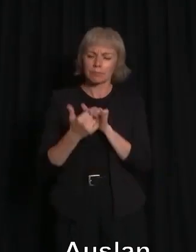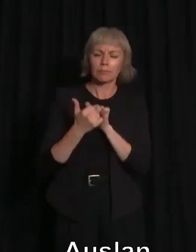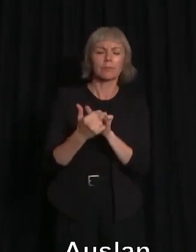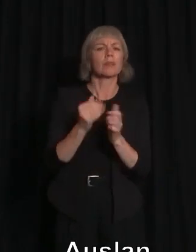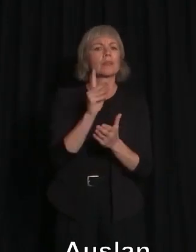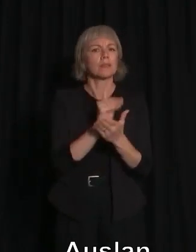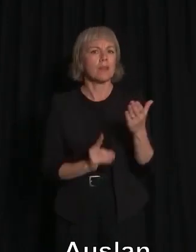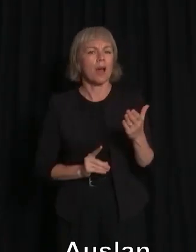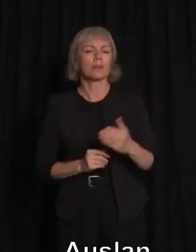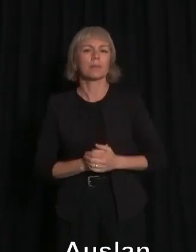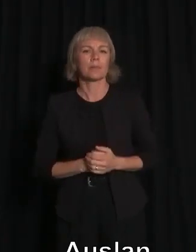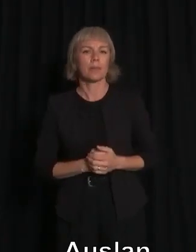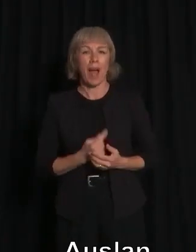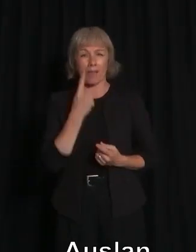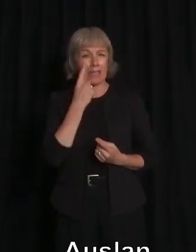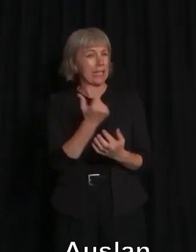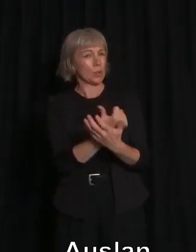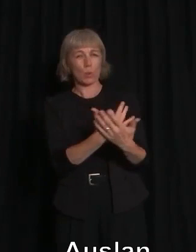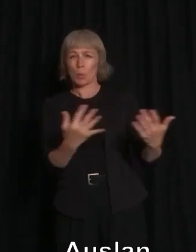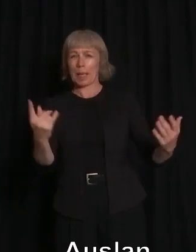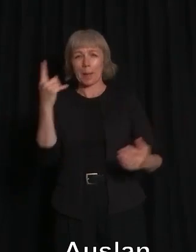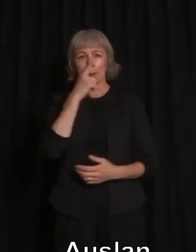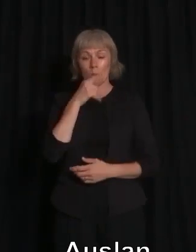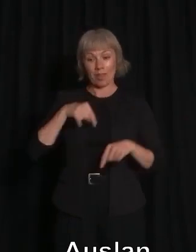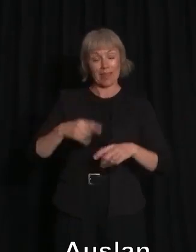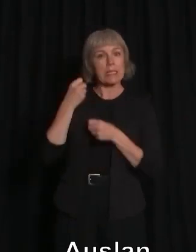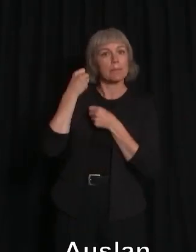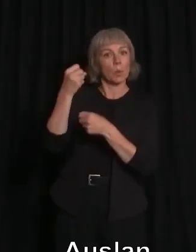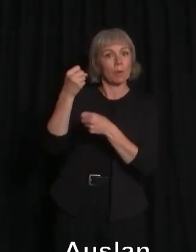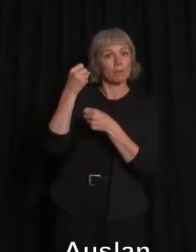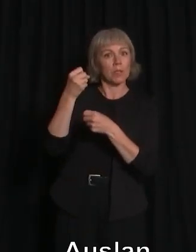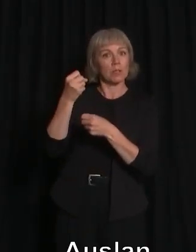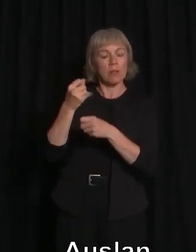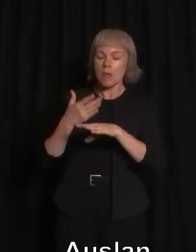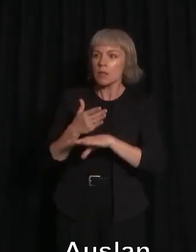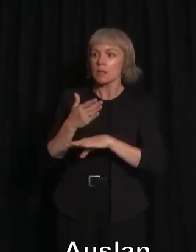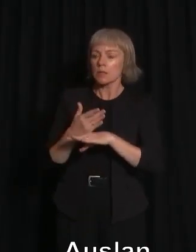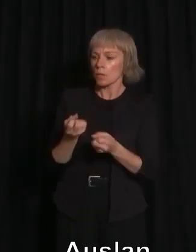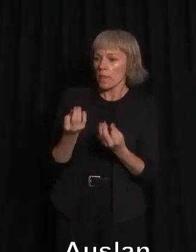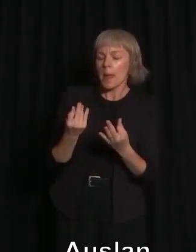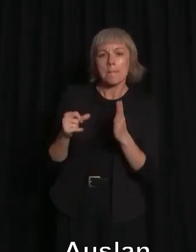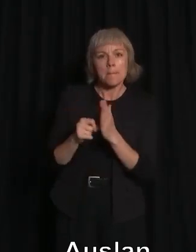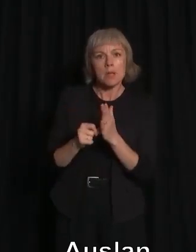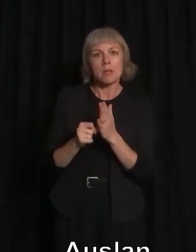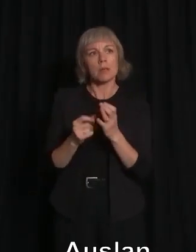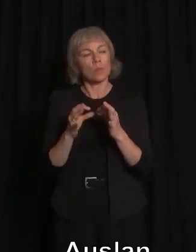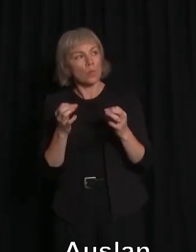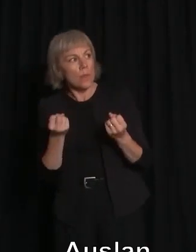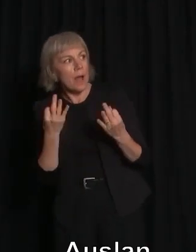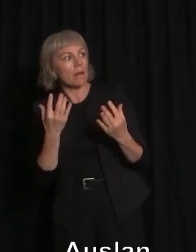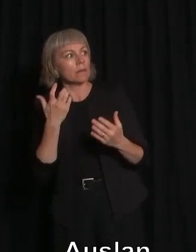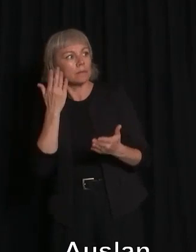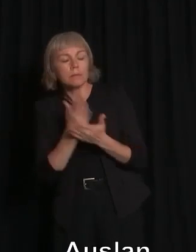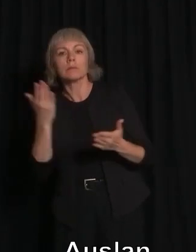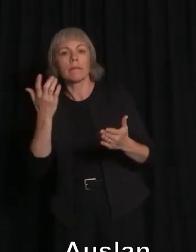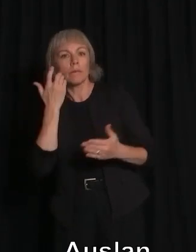witnessed far too many persons in our movement working under hardship and uncertainty, and I repeat here today that in a world